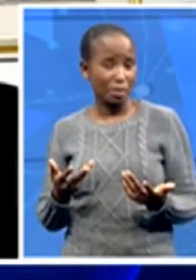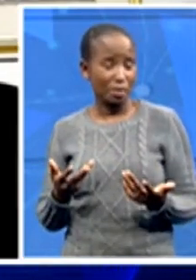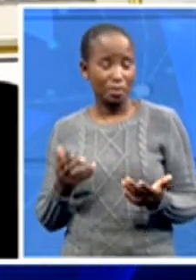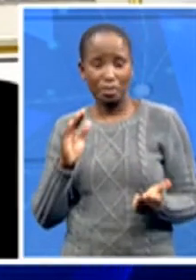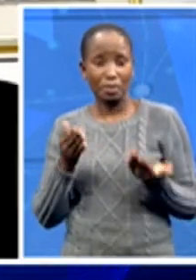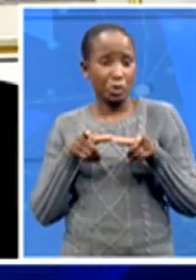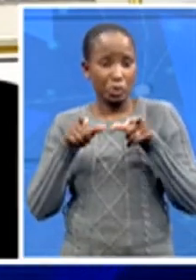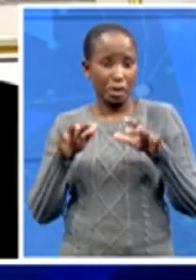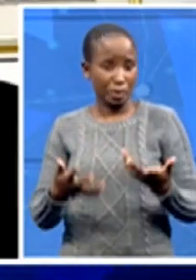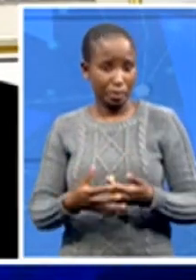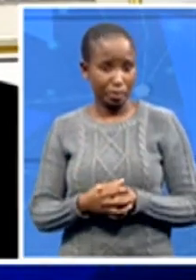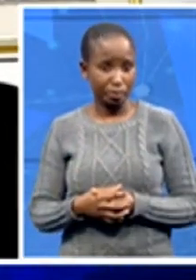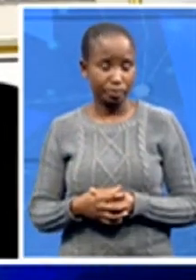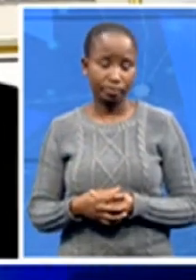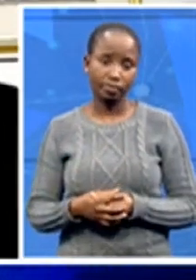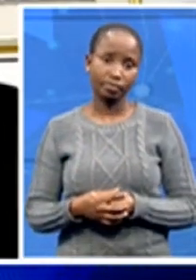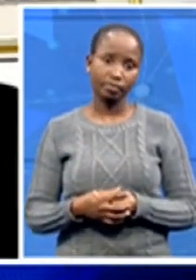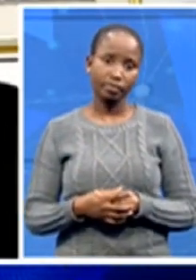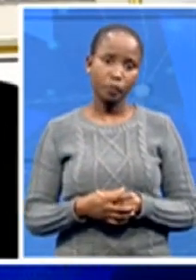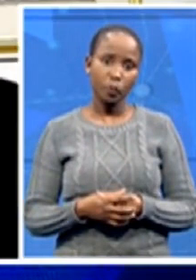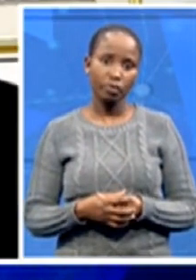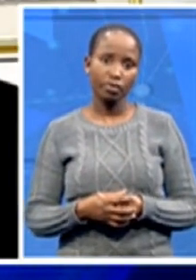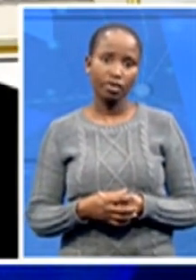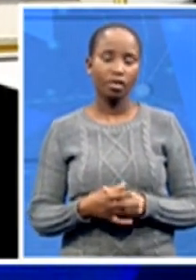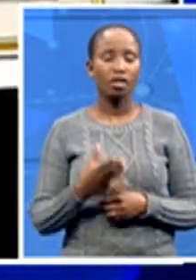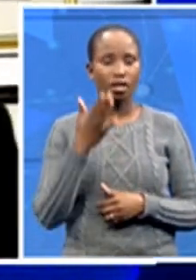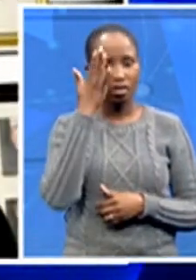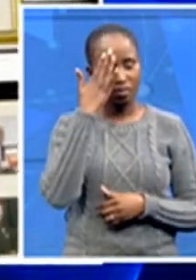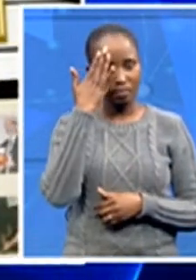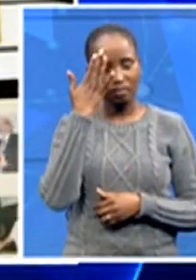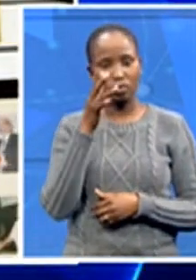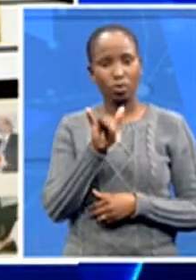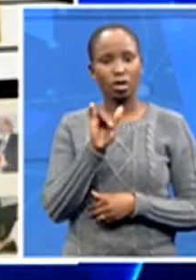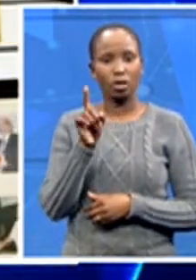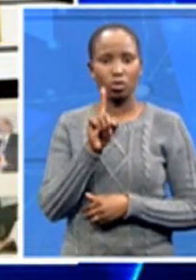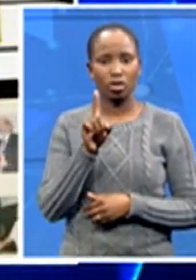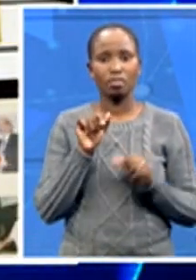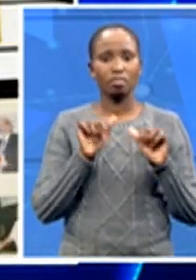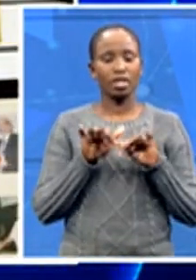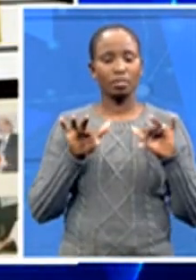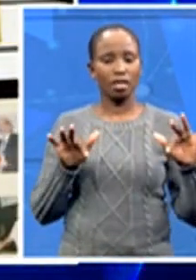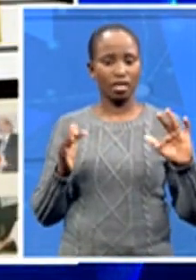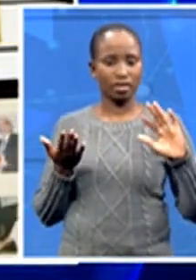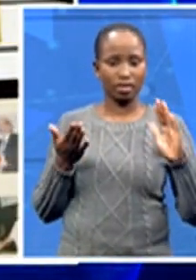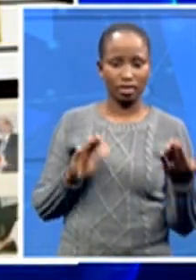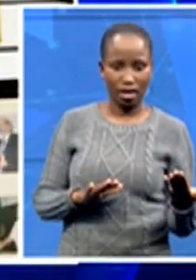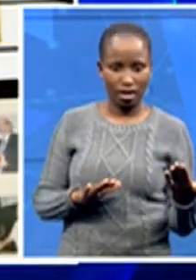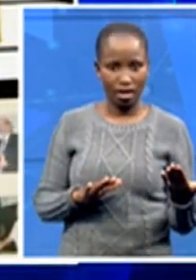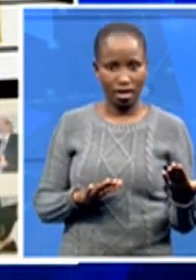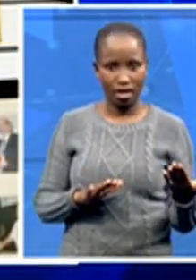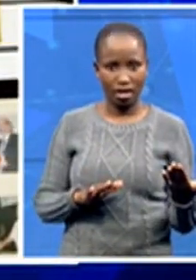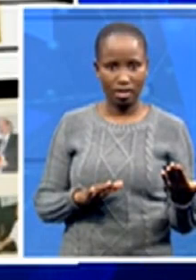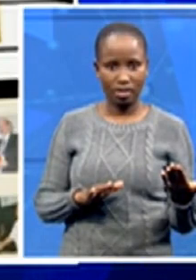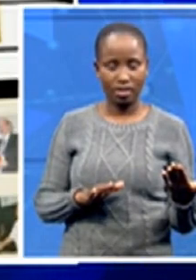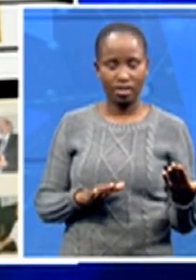So we know that the number of deaths will lag the number of cases slightly. And what we